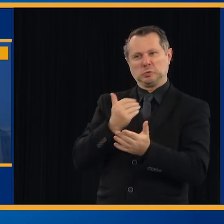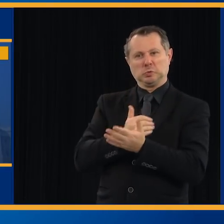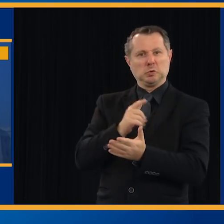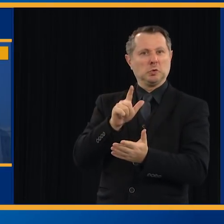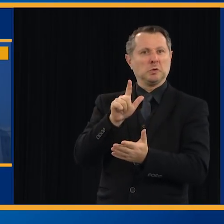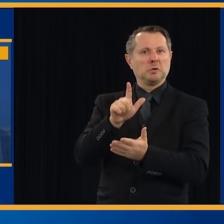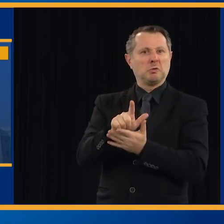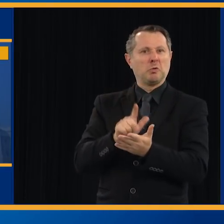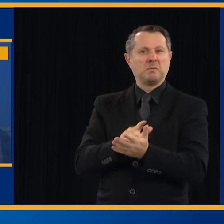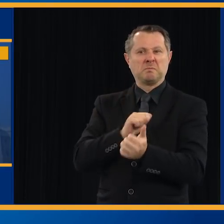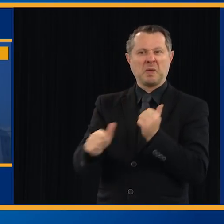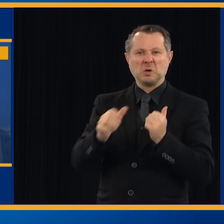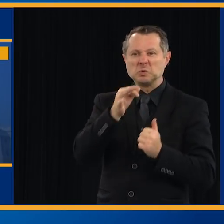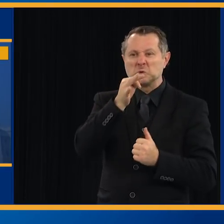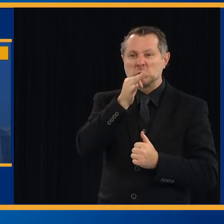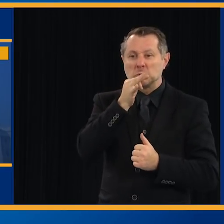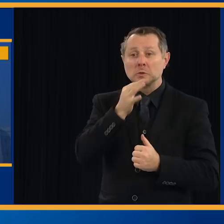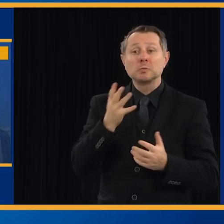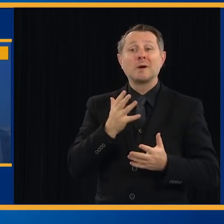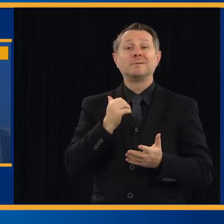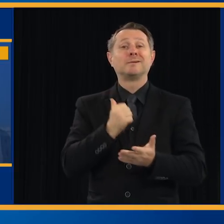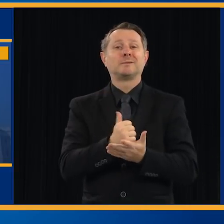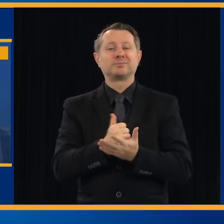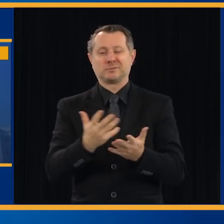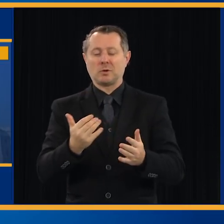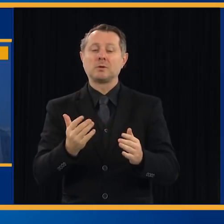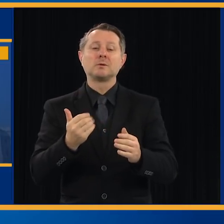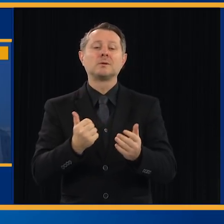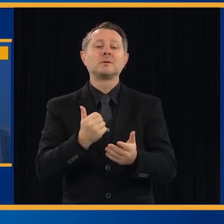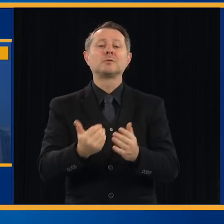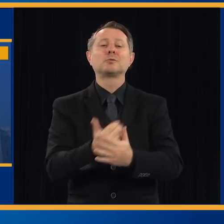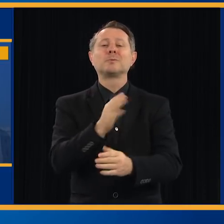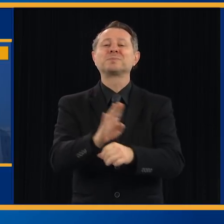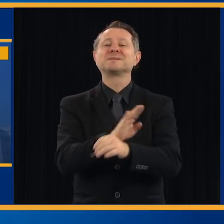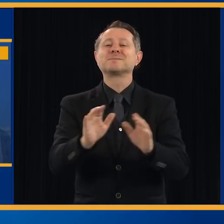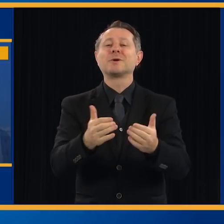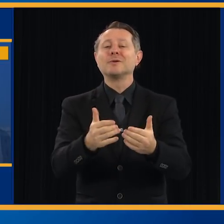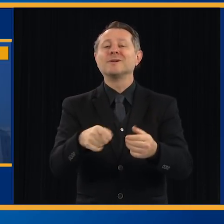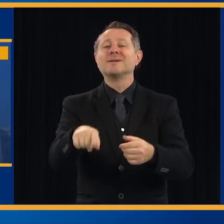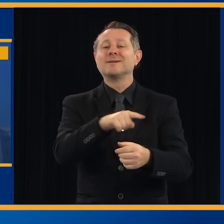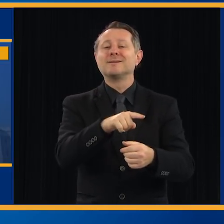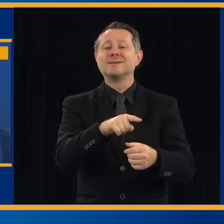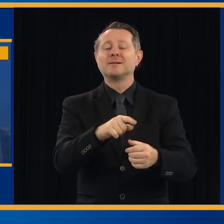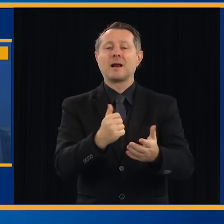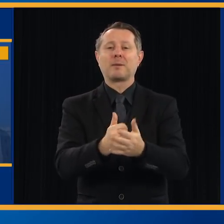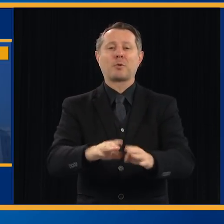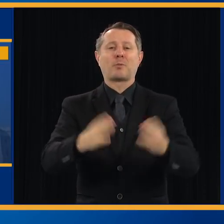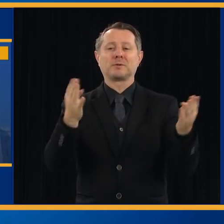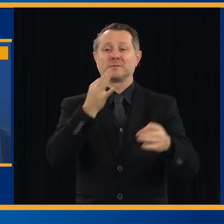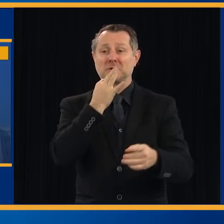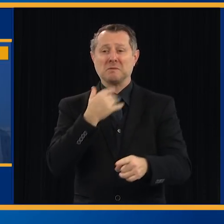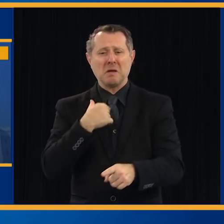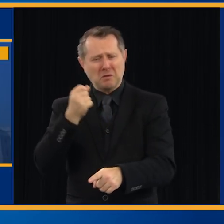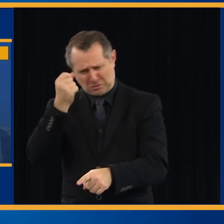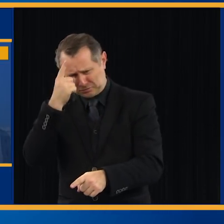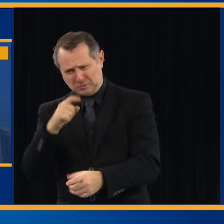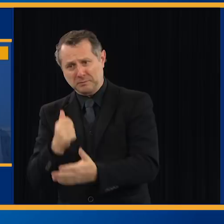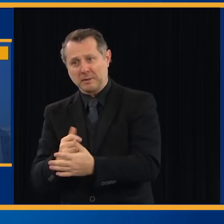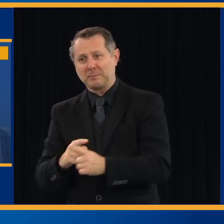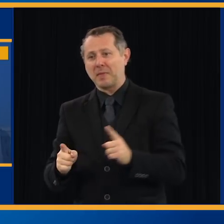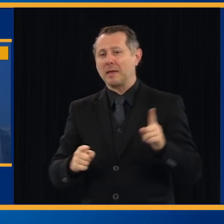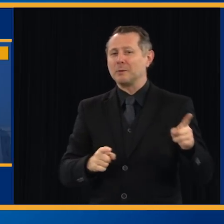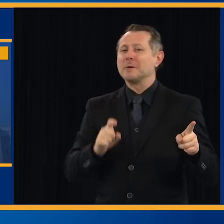would help in the reopening. And they want to help small businesses, and that's great. They also have to help